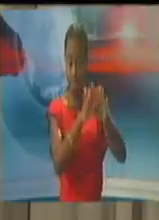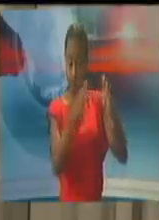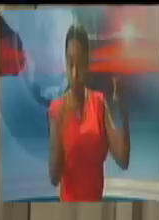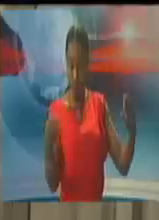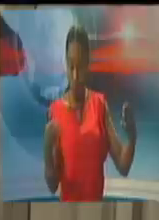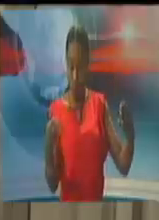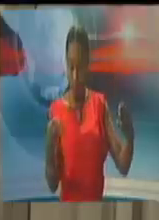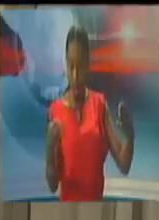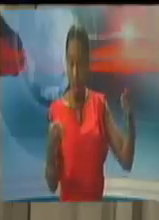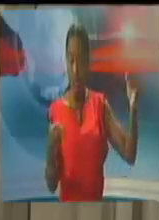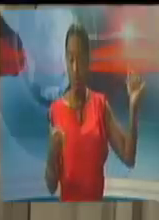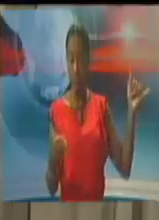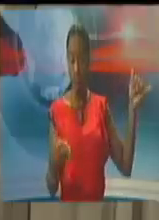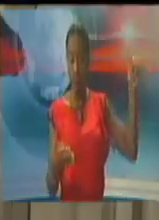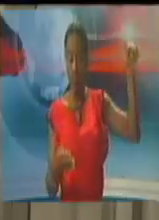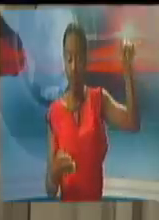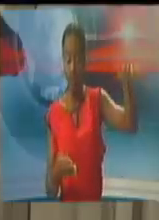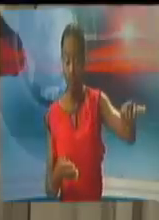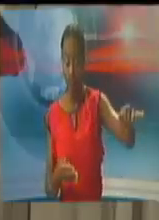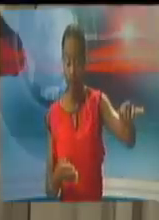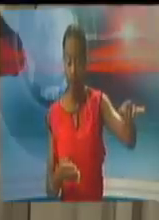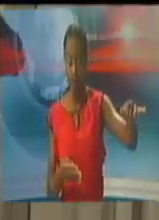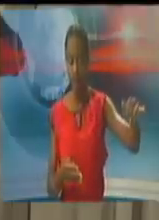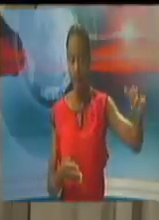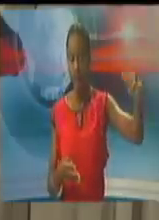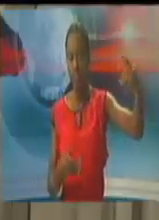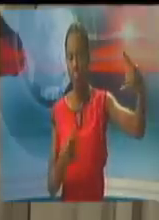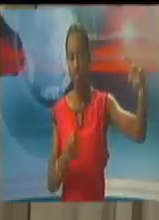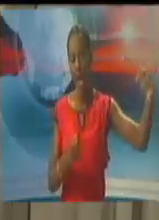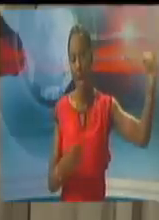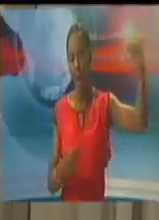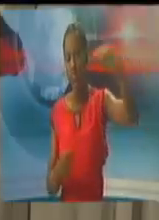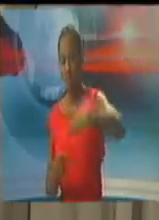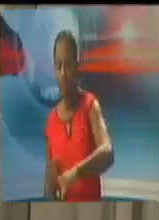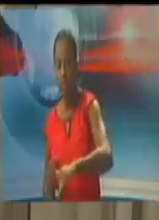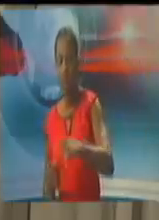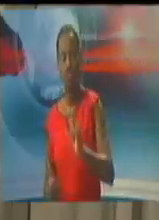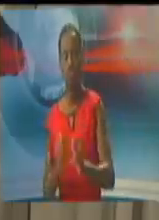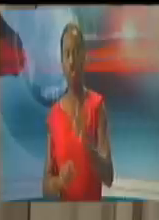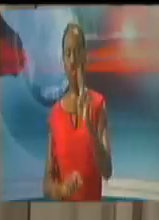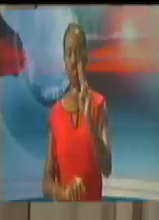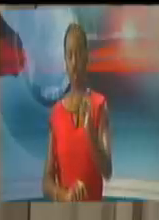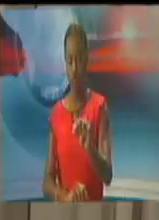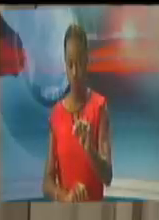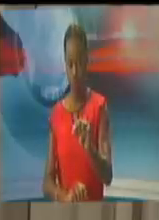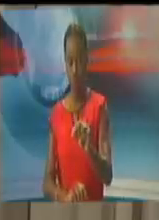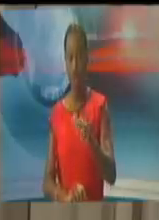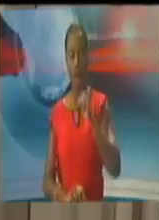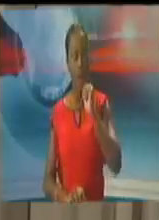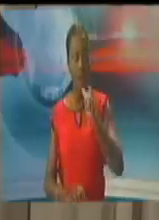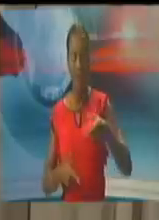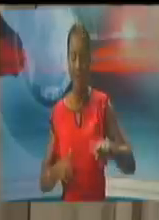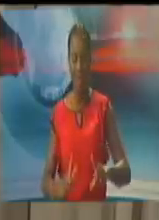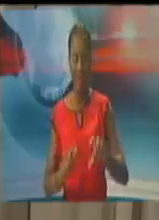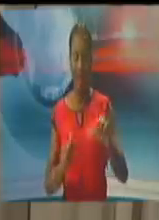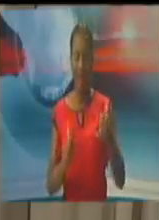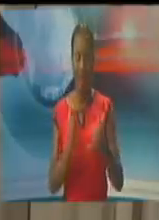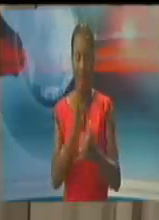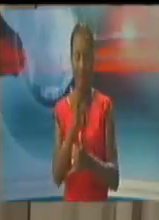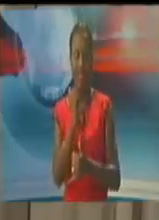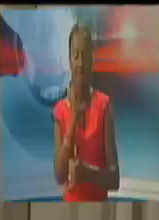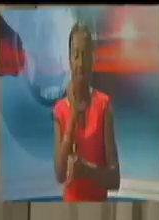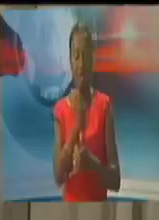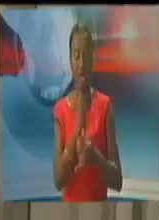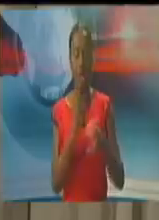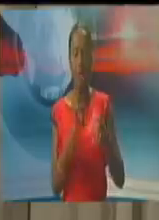entry to Trinidad and Tobago. So it's not that we're not going to consider what our government may ask us, but we're not going to allow anyone to be used as a